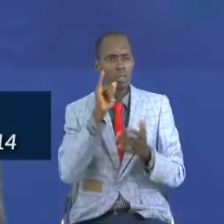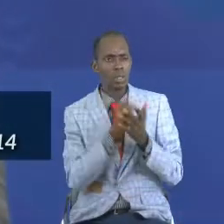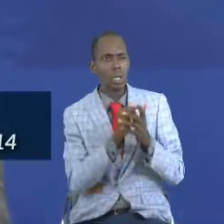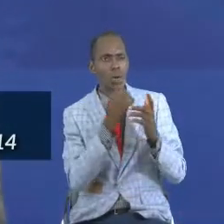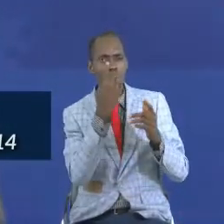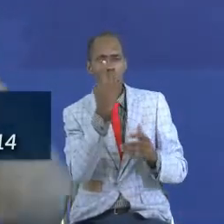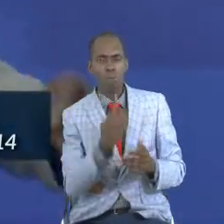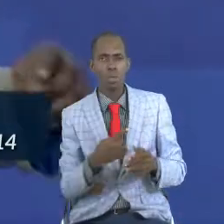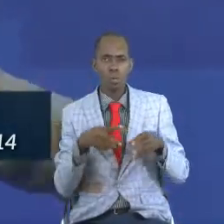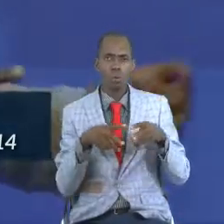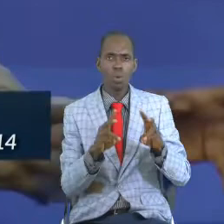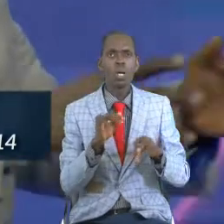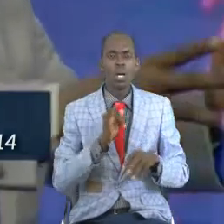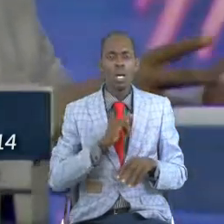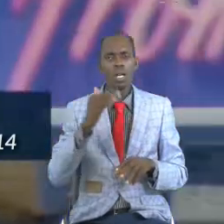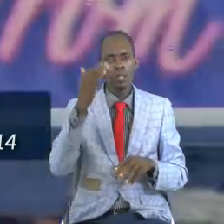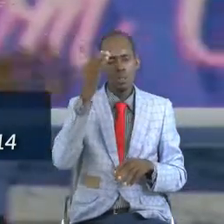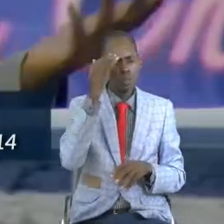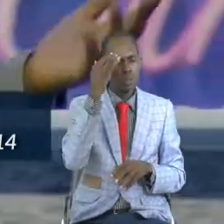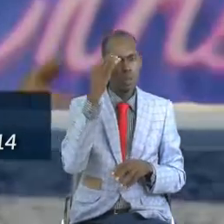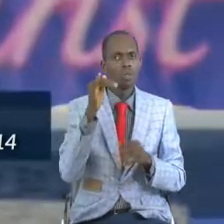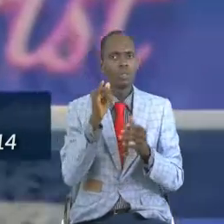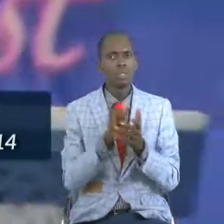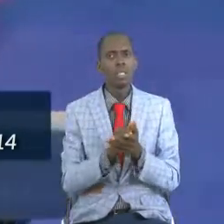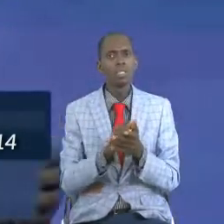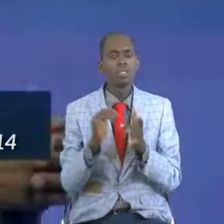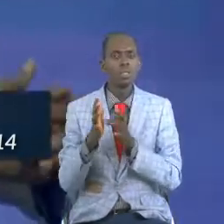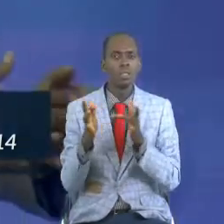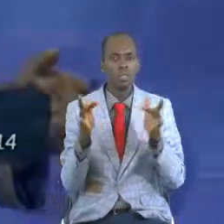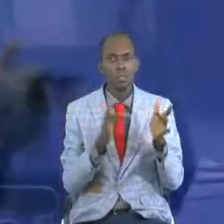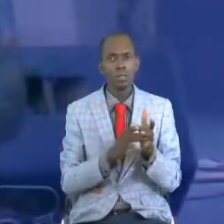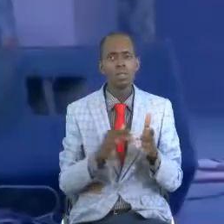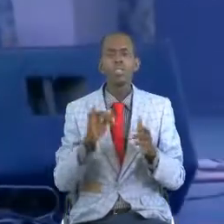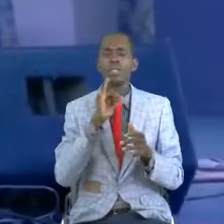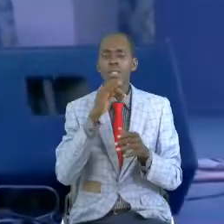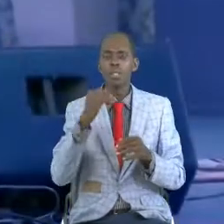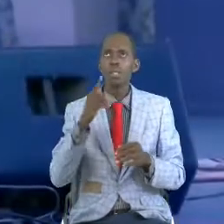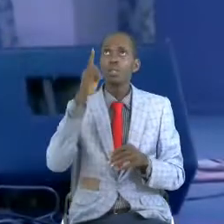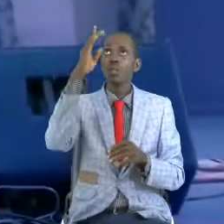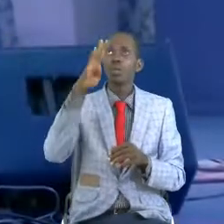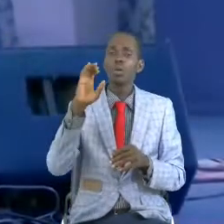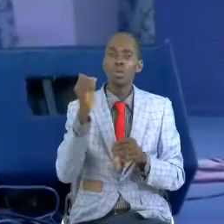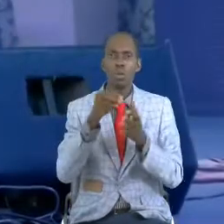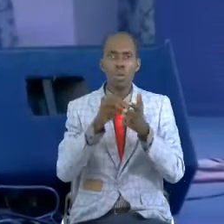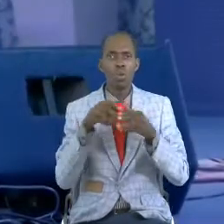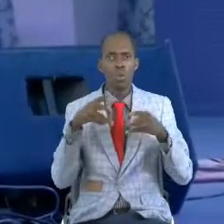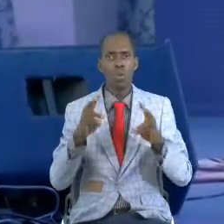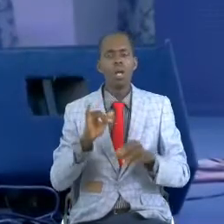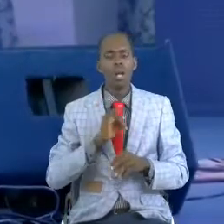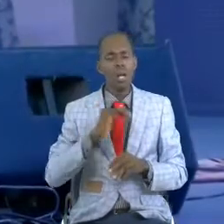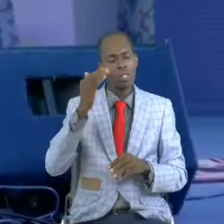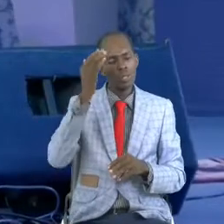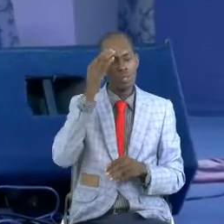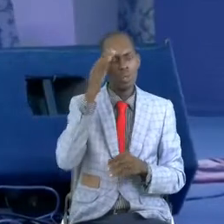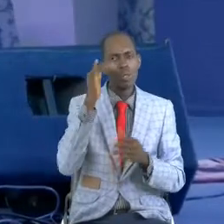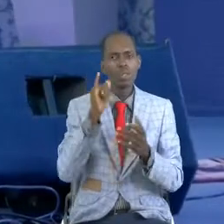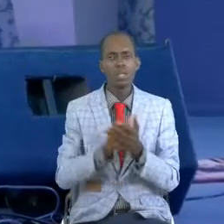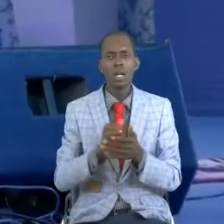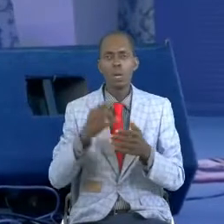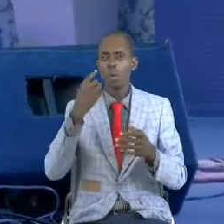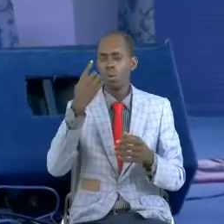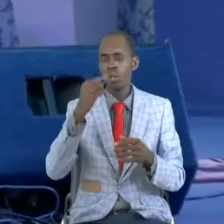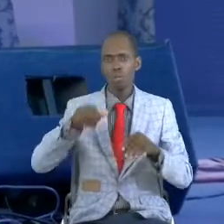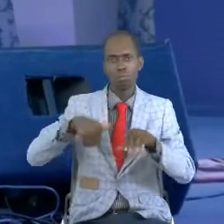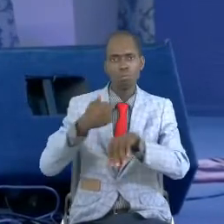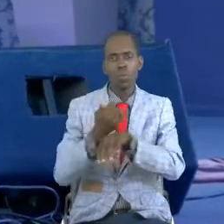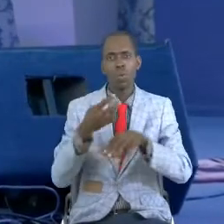know the is god's own way that's jesus i know the ordained way to get to heaven